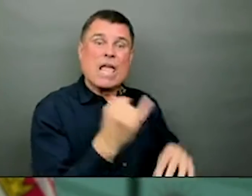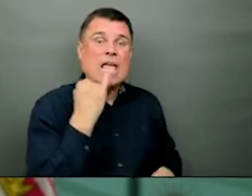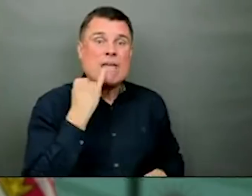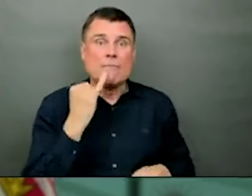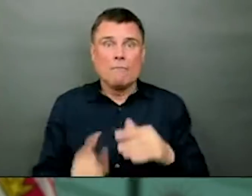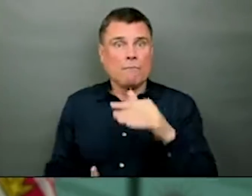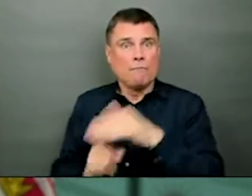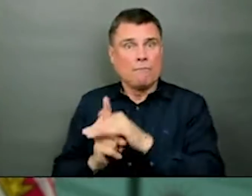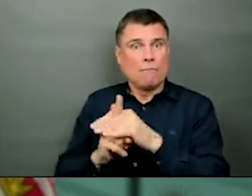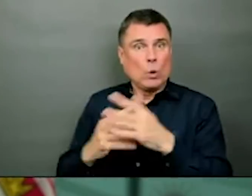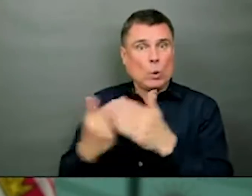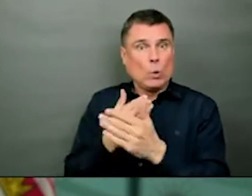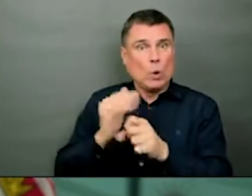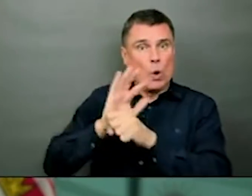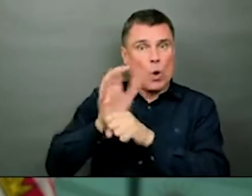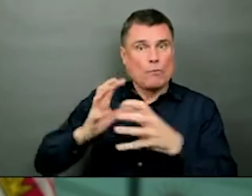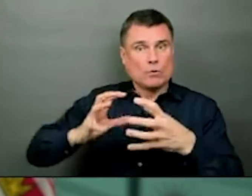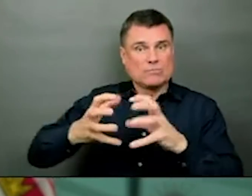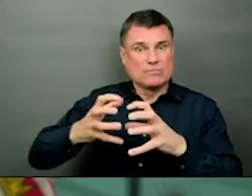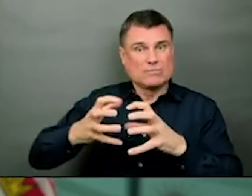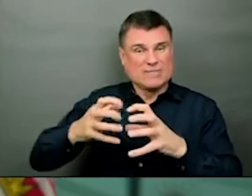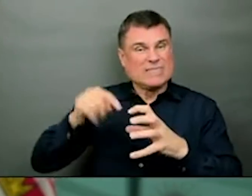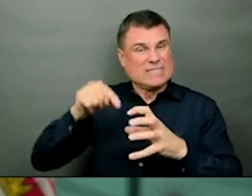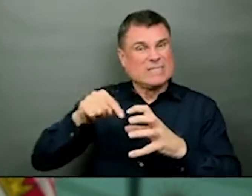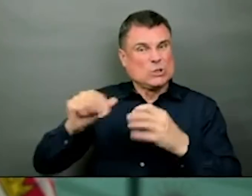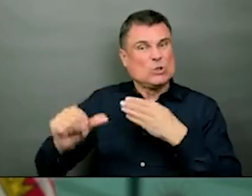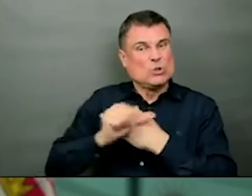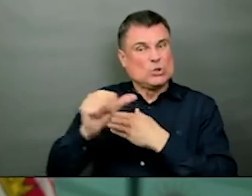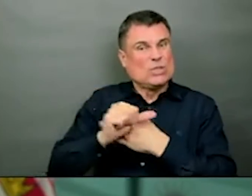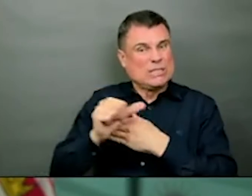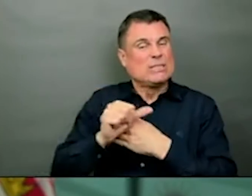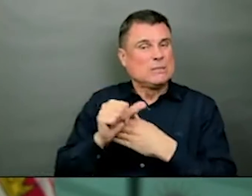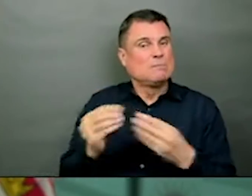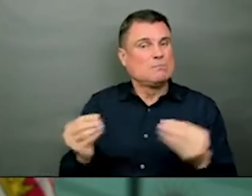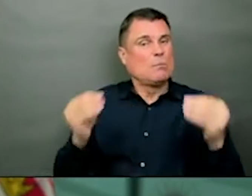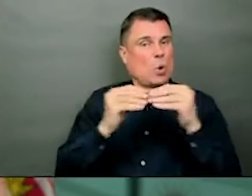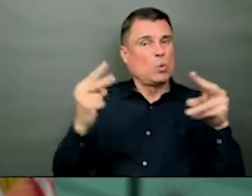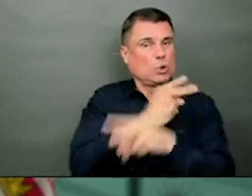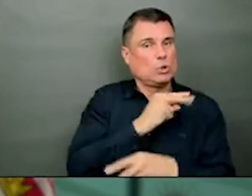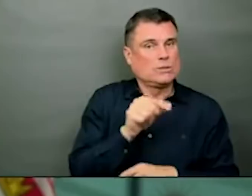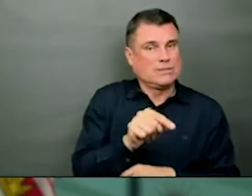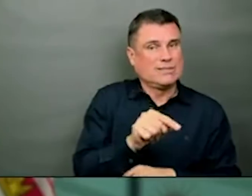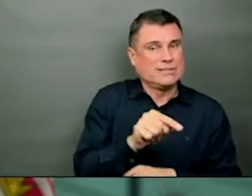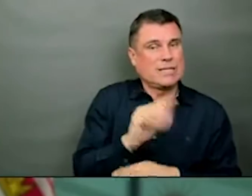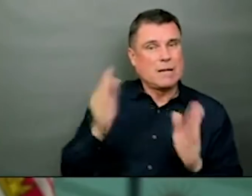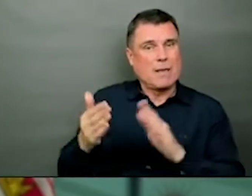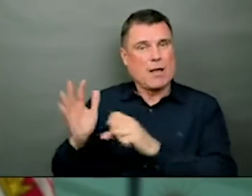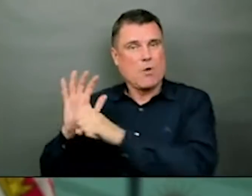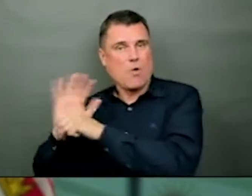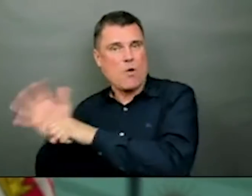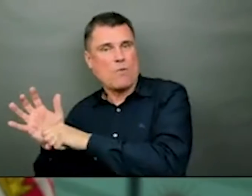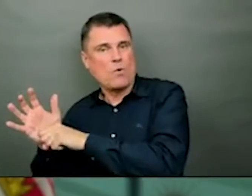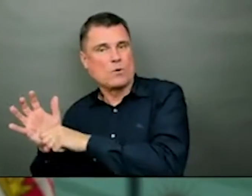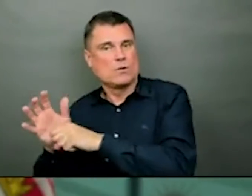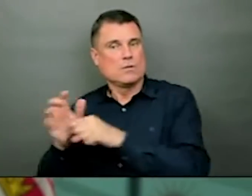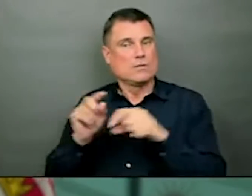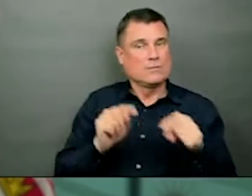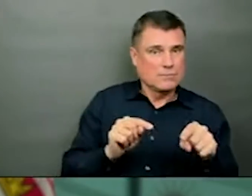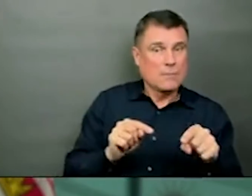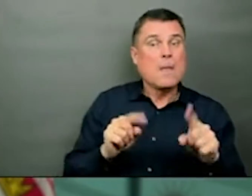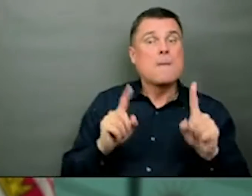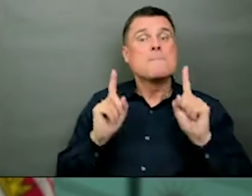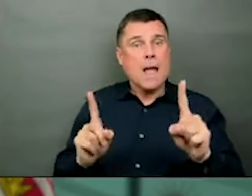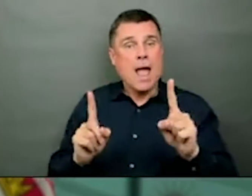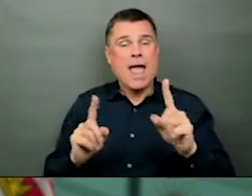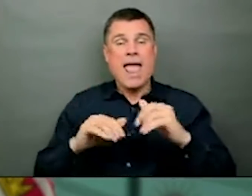previously. But the mode of transmission, how long you're infectious, the fact that it's spread through respiratory